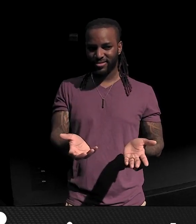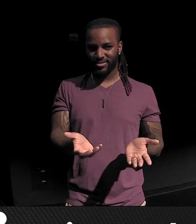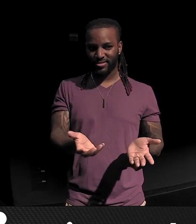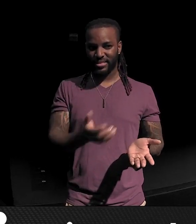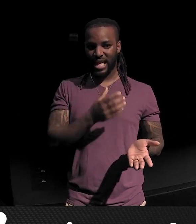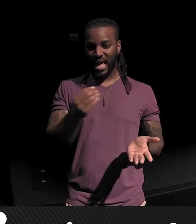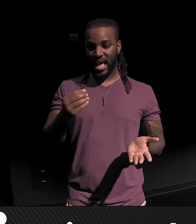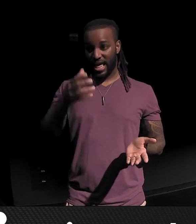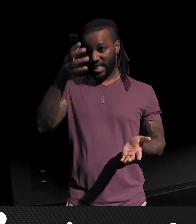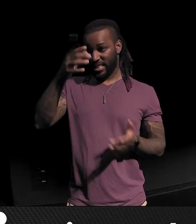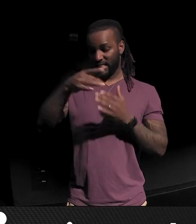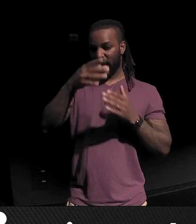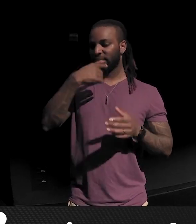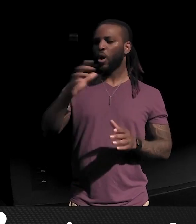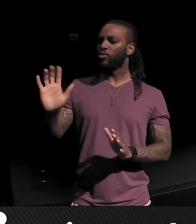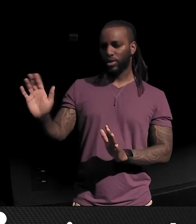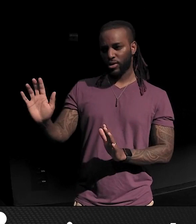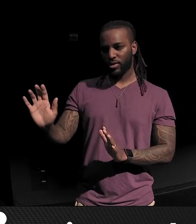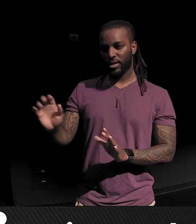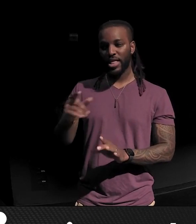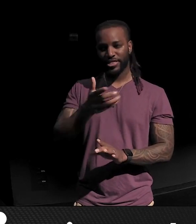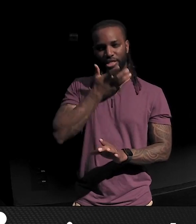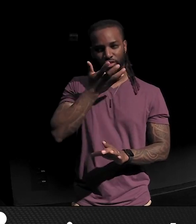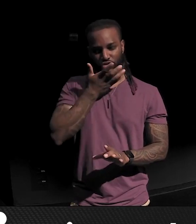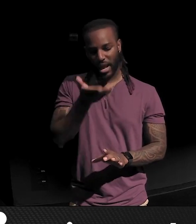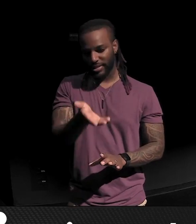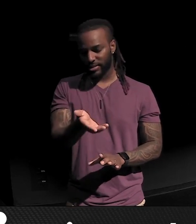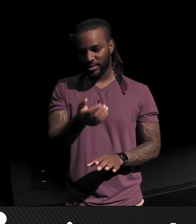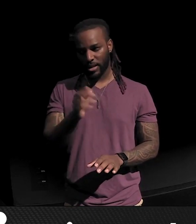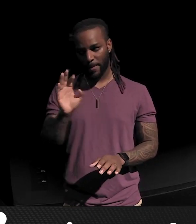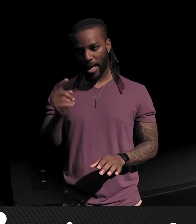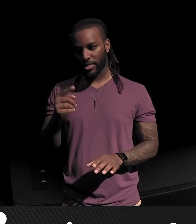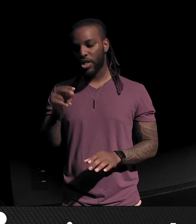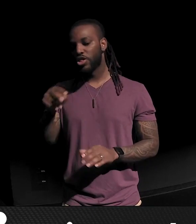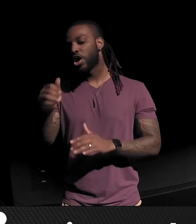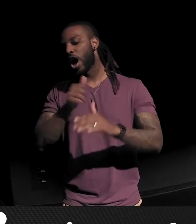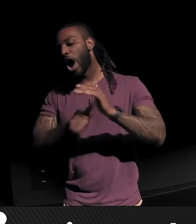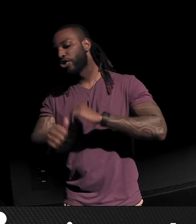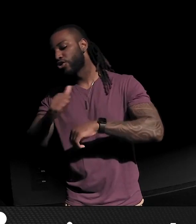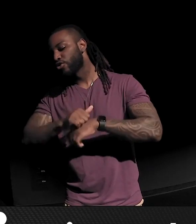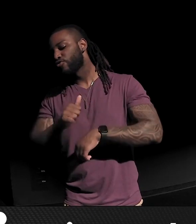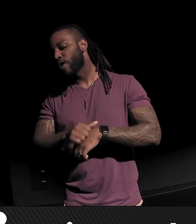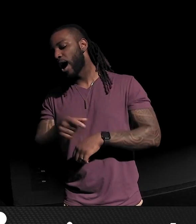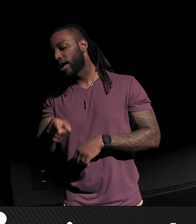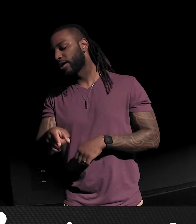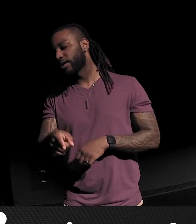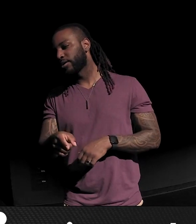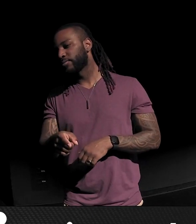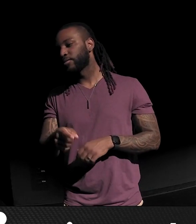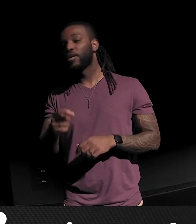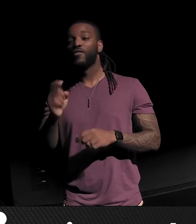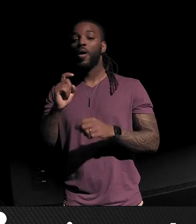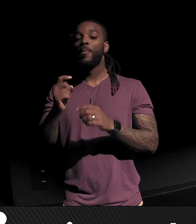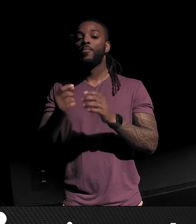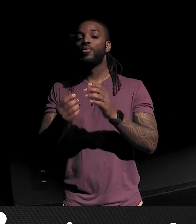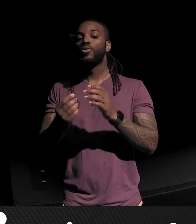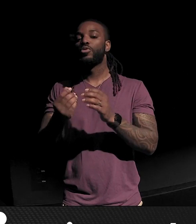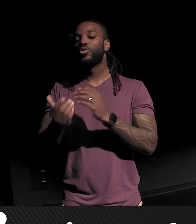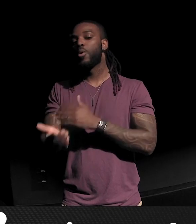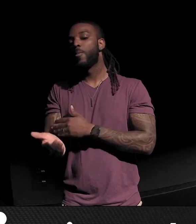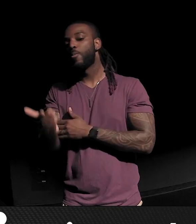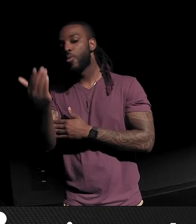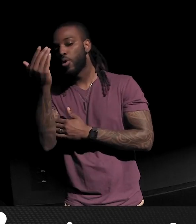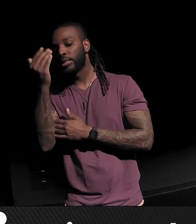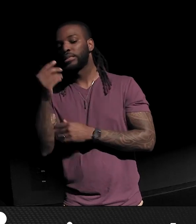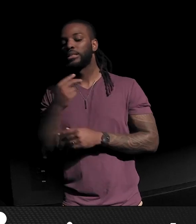the guide goes, oh, no, there's grass here, Beth. Look under the rock. The dew from the morning gets stuck under the rock, and if you lift